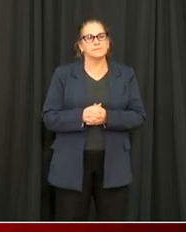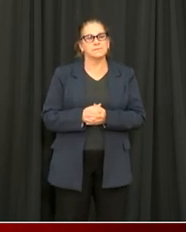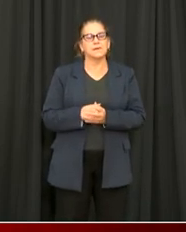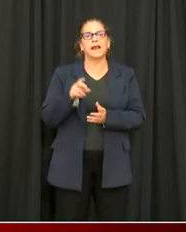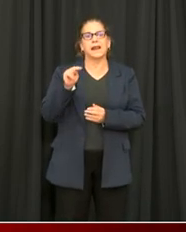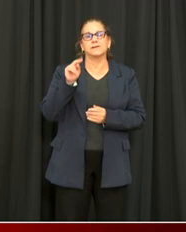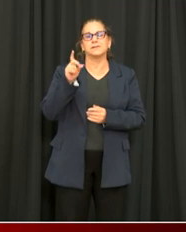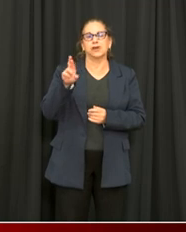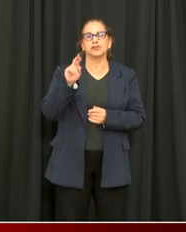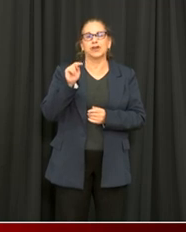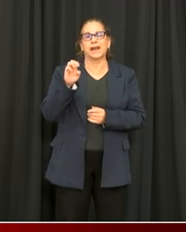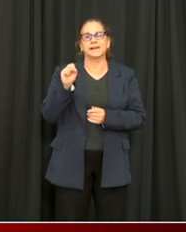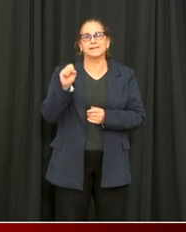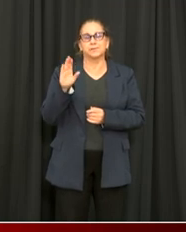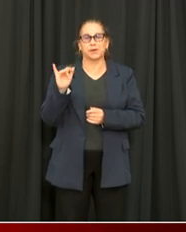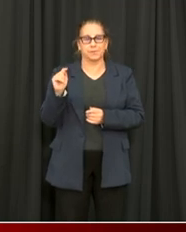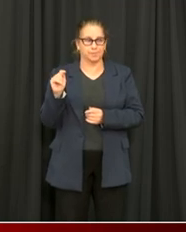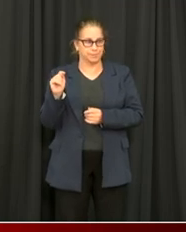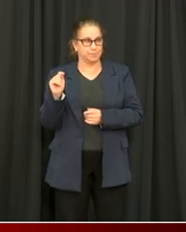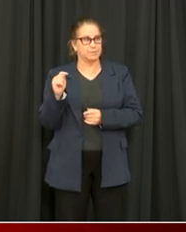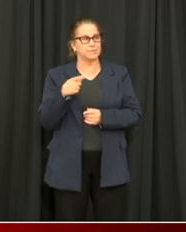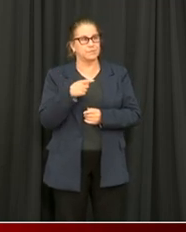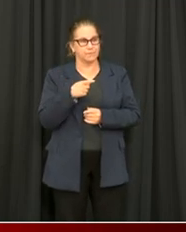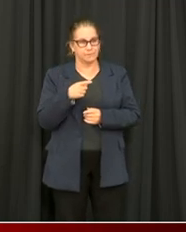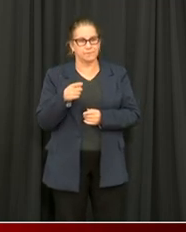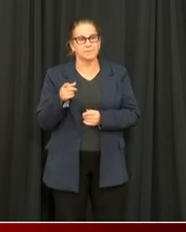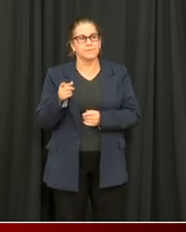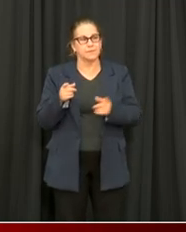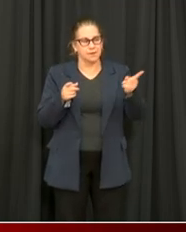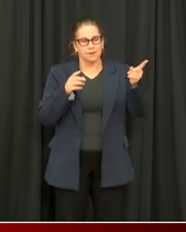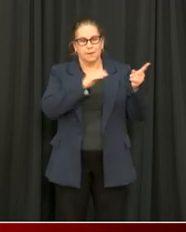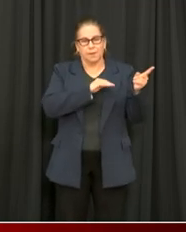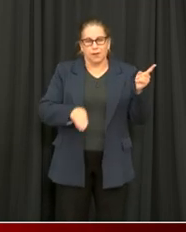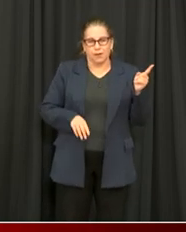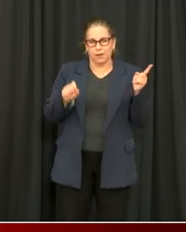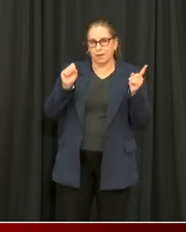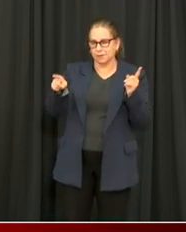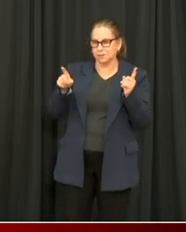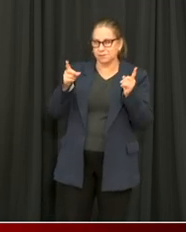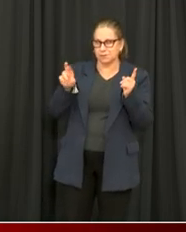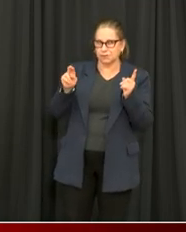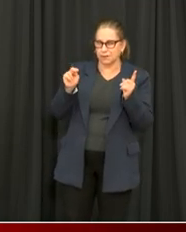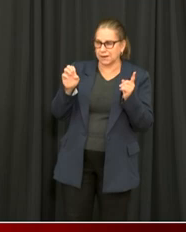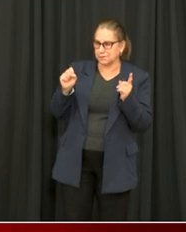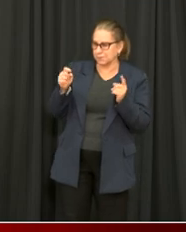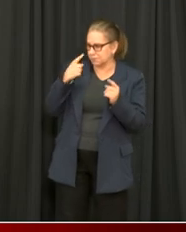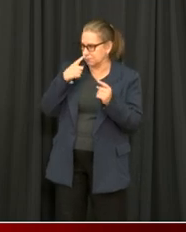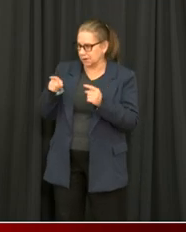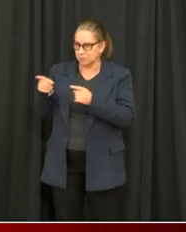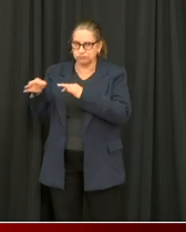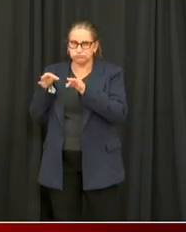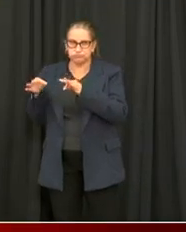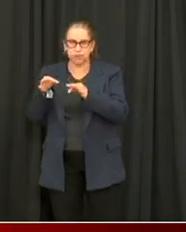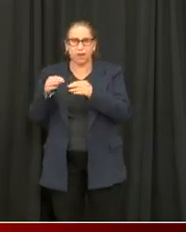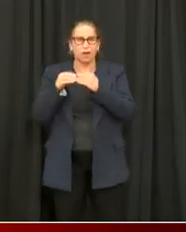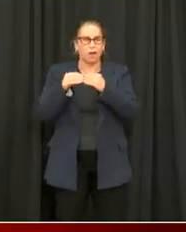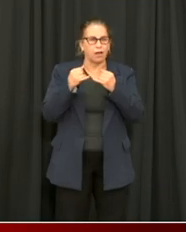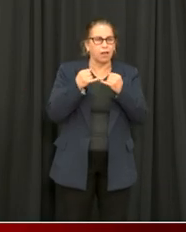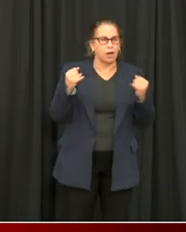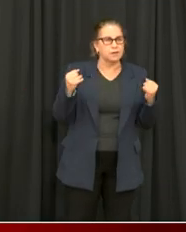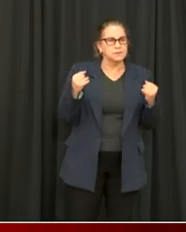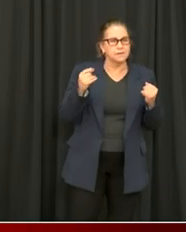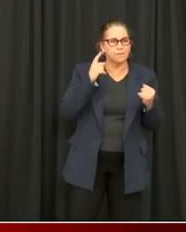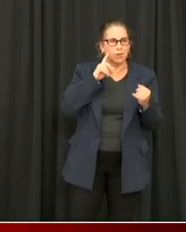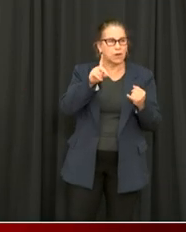coronavirus.dc.gov website that explains these guidelines. Sure. Similar to phase